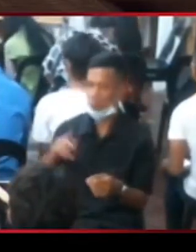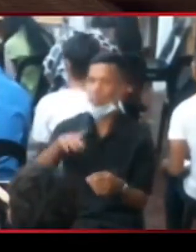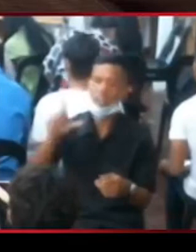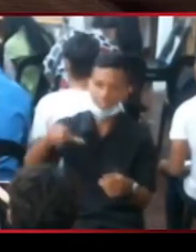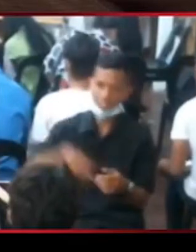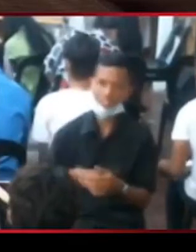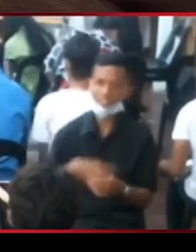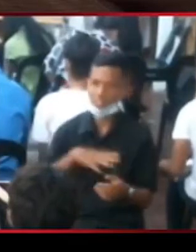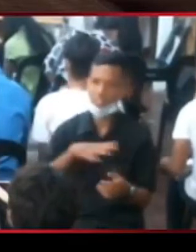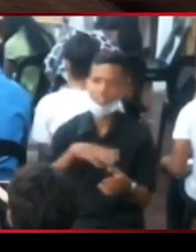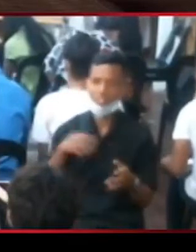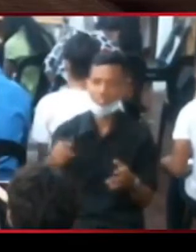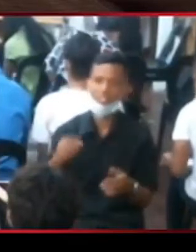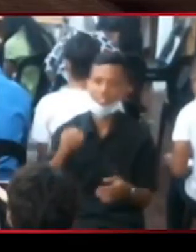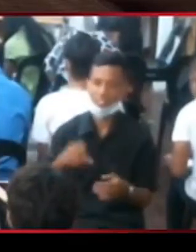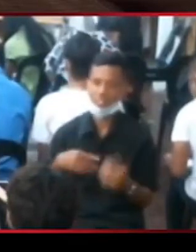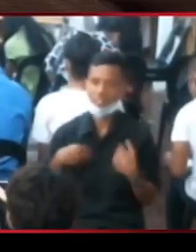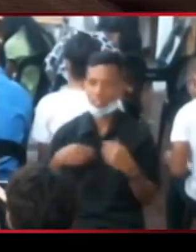My brethren,